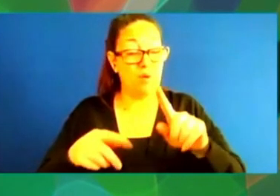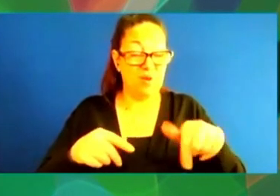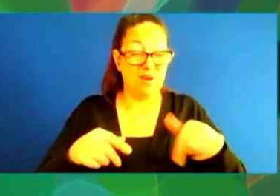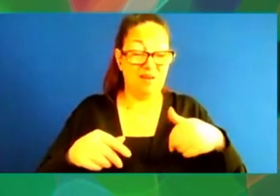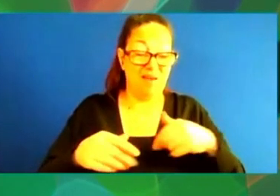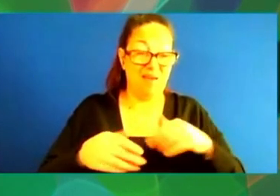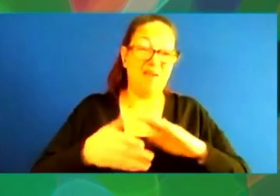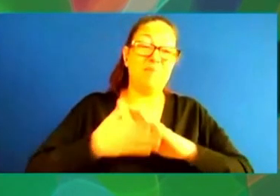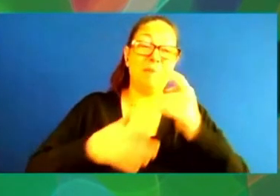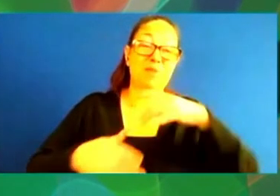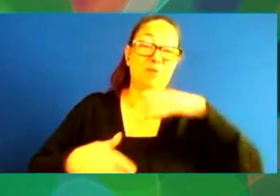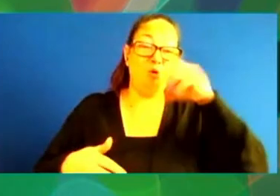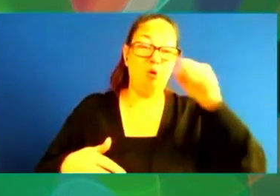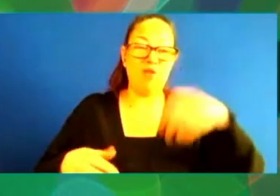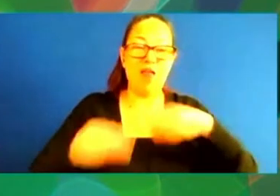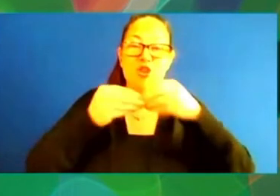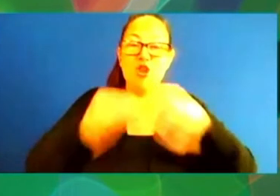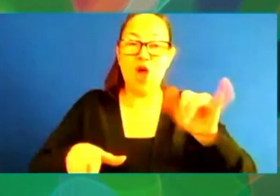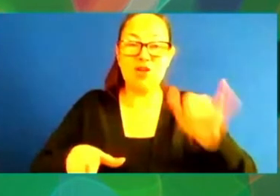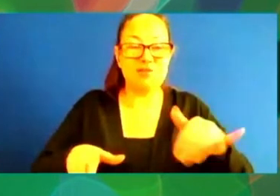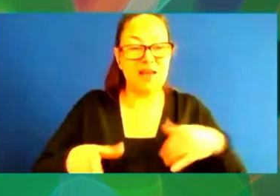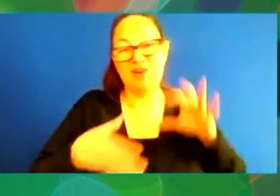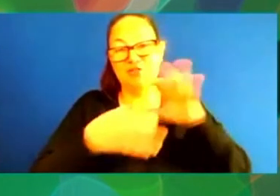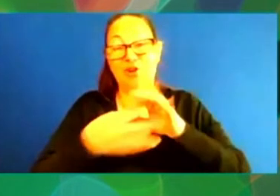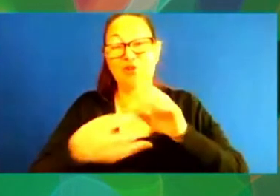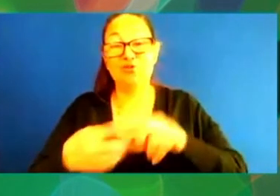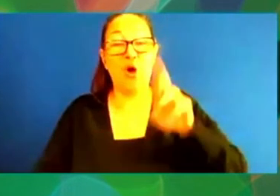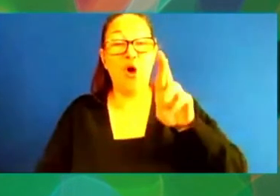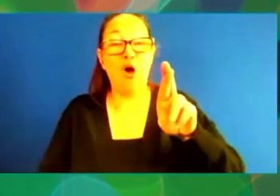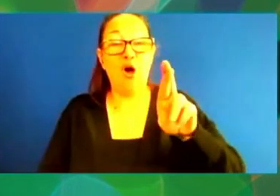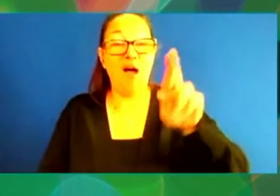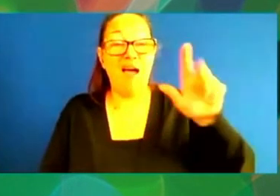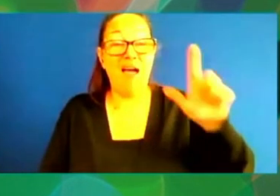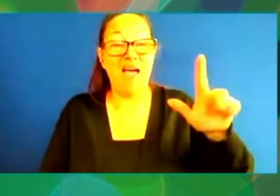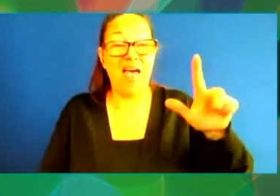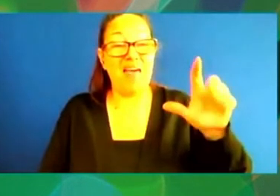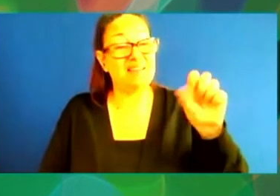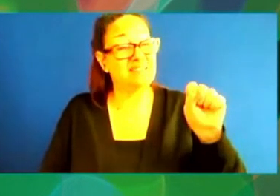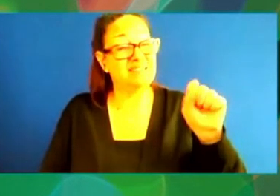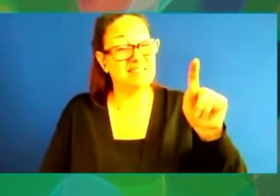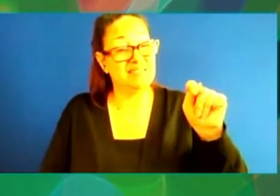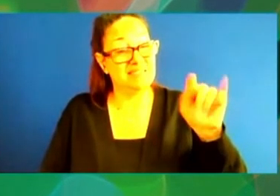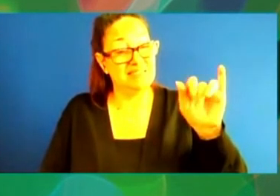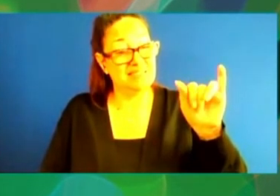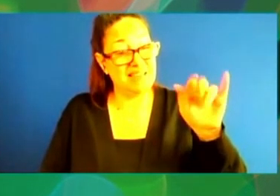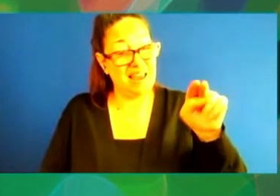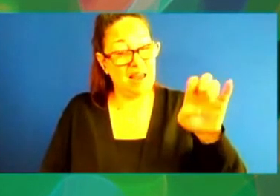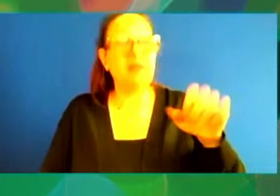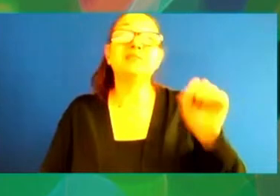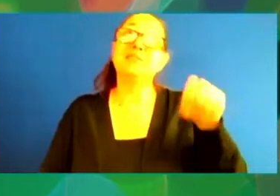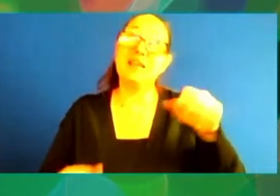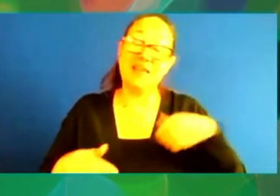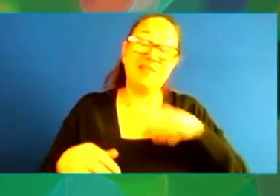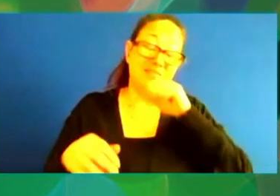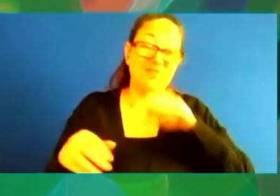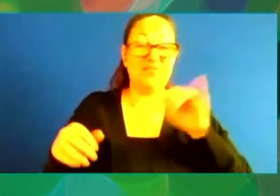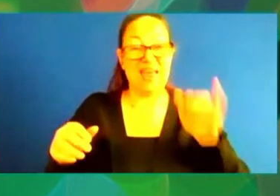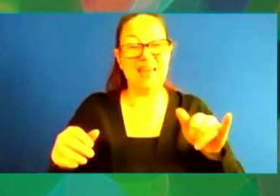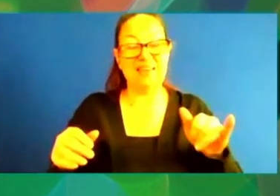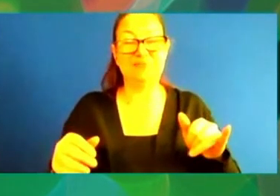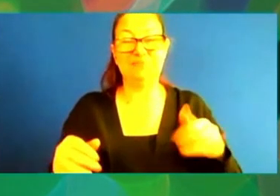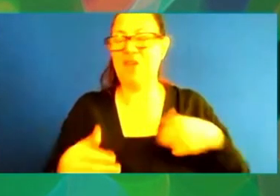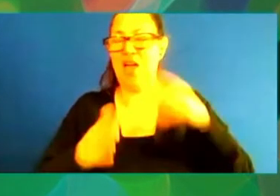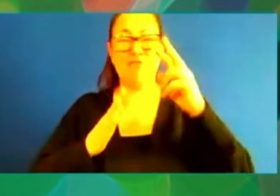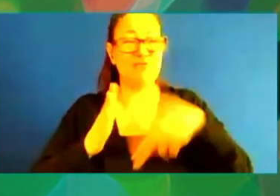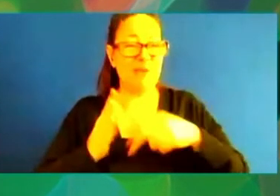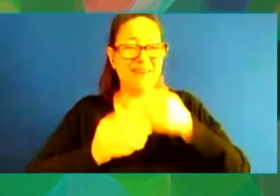at least. I latched onto R.L. Stine, like, which is, I love R.L. Stine, don't get me wrong. Sure. I love A Fear Street Saga. I read